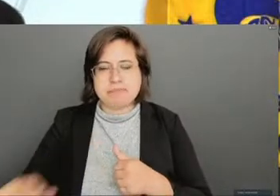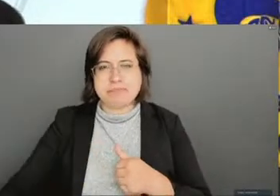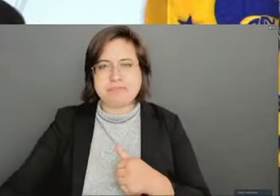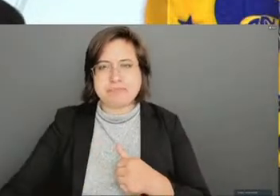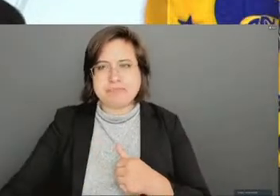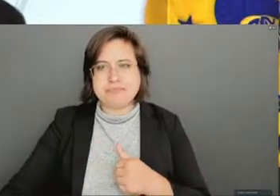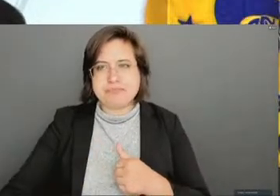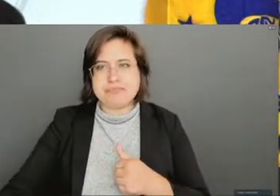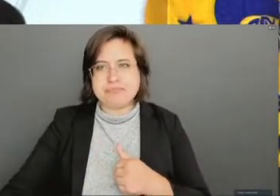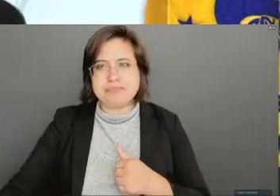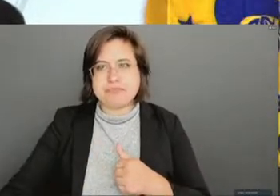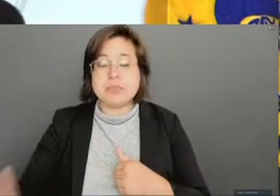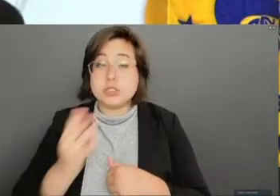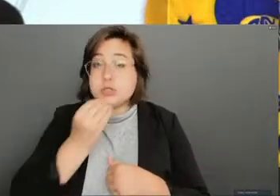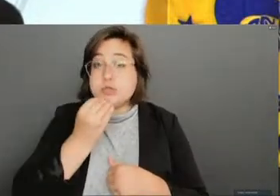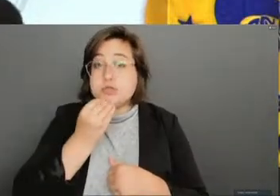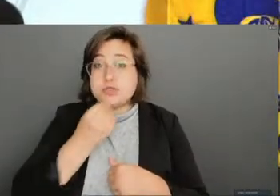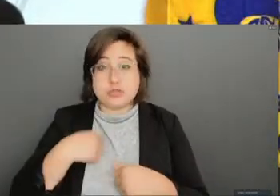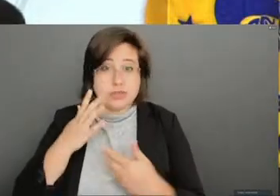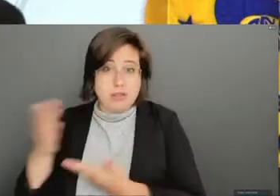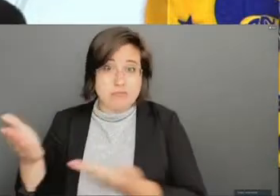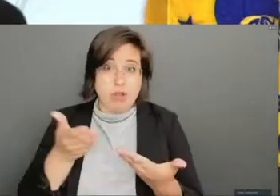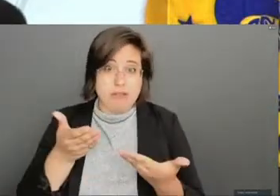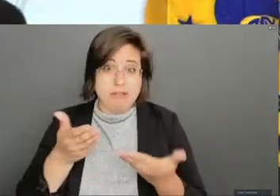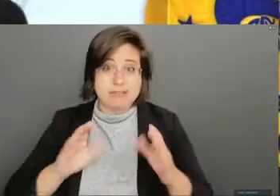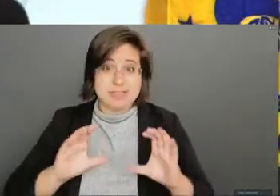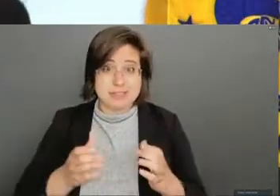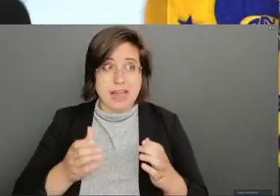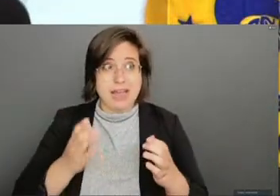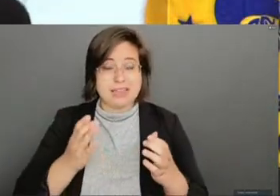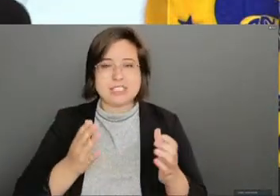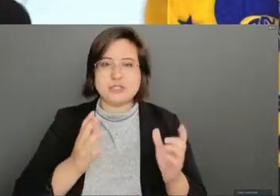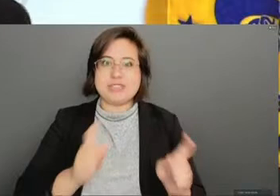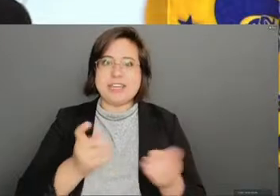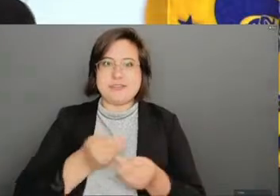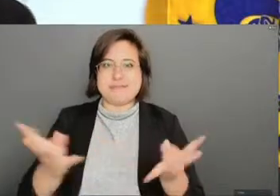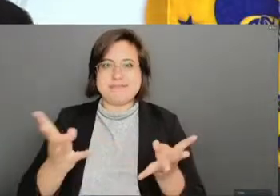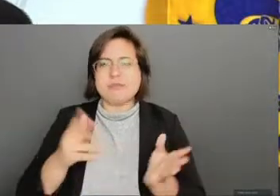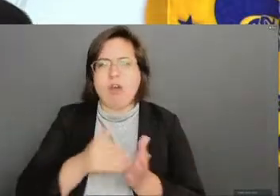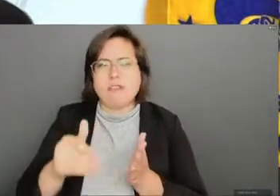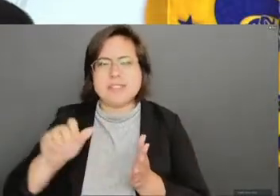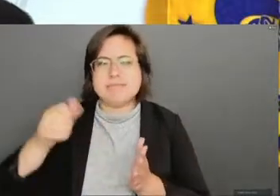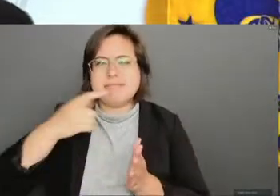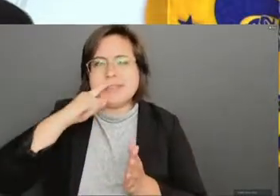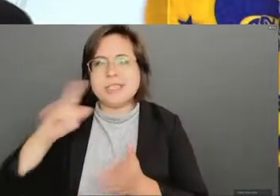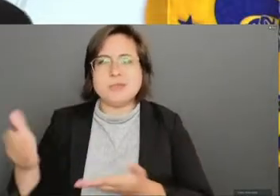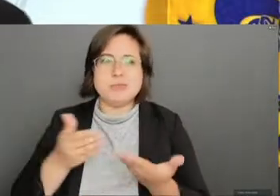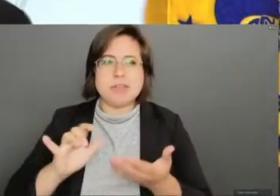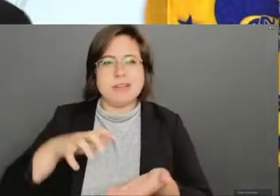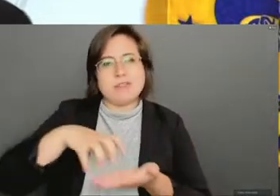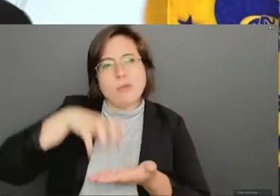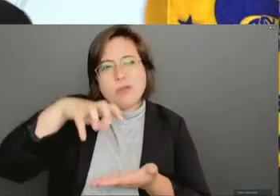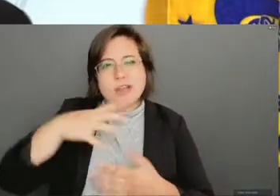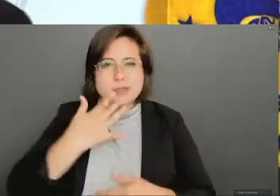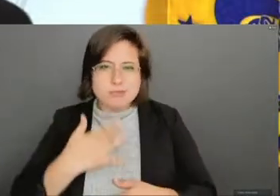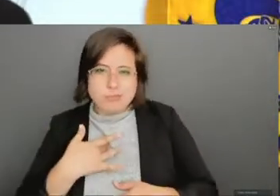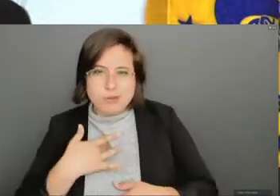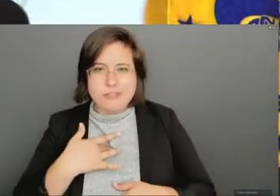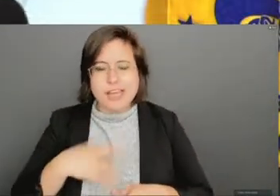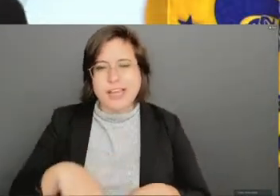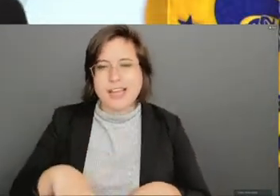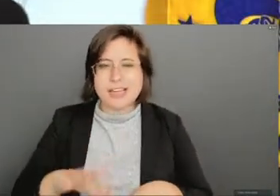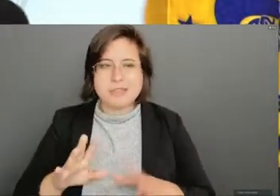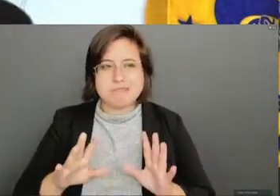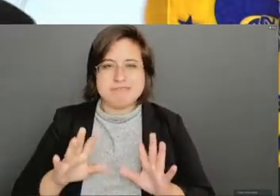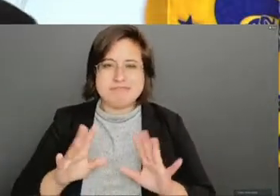taking some food actually to class for the entire class. It was routine that kids would bring cupcakes on their birthday that their parents would